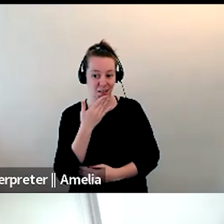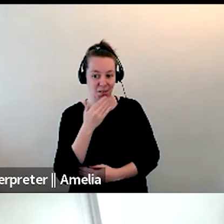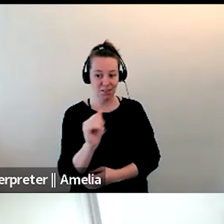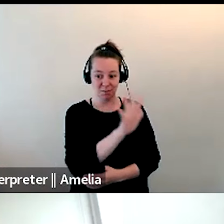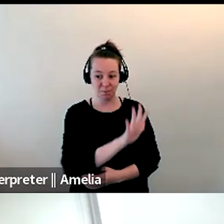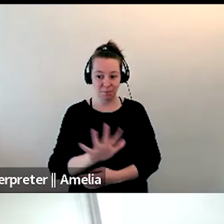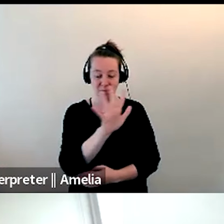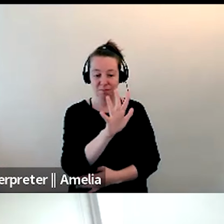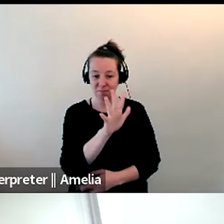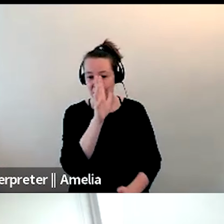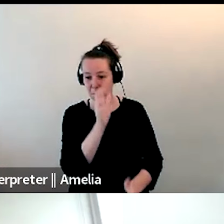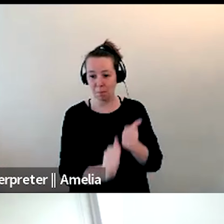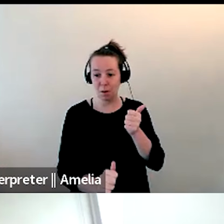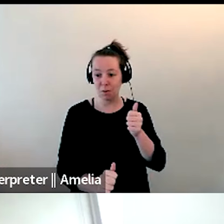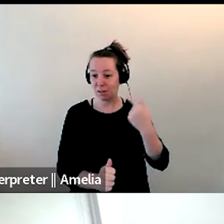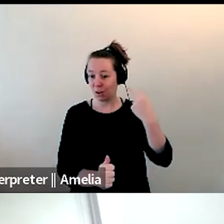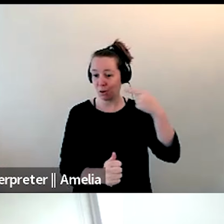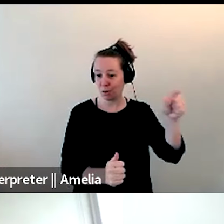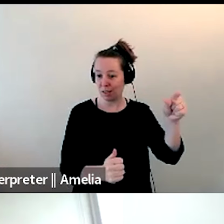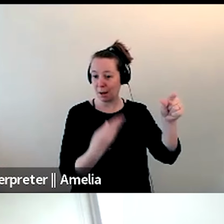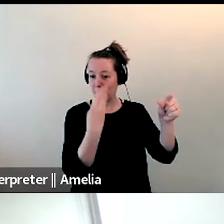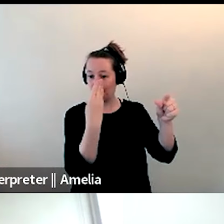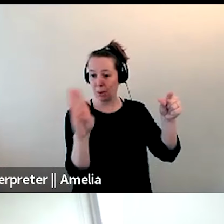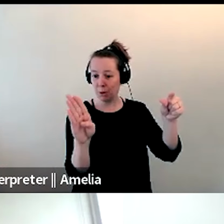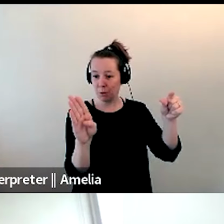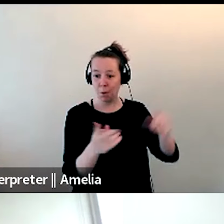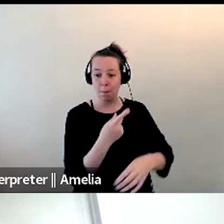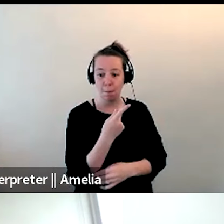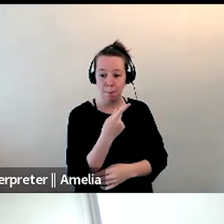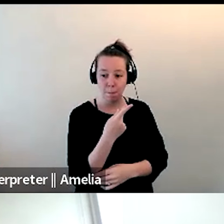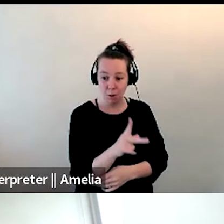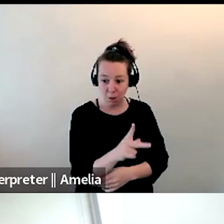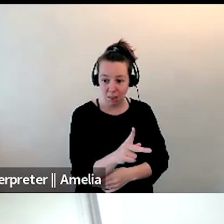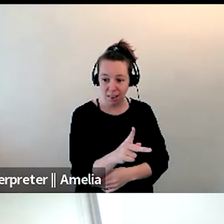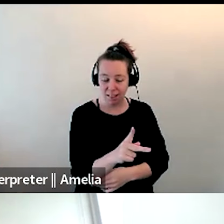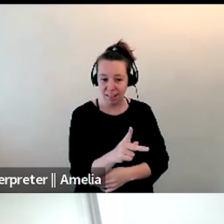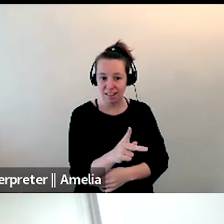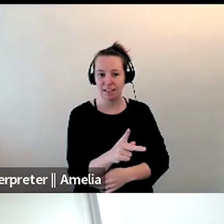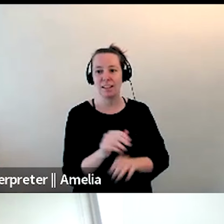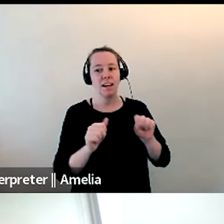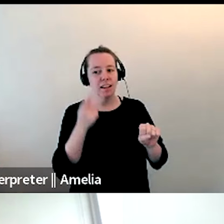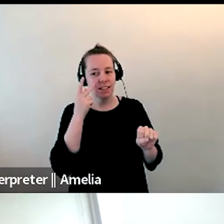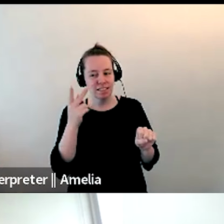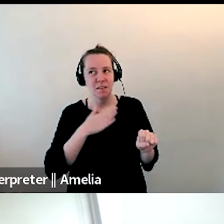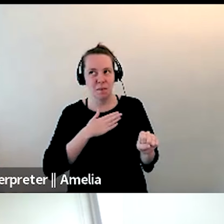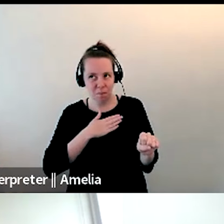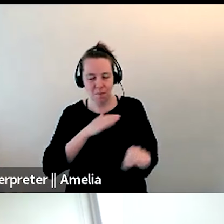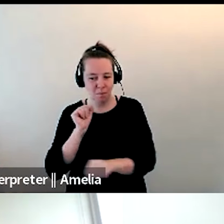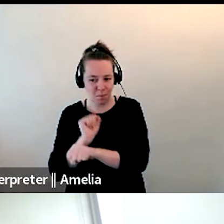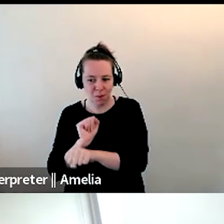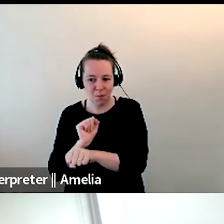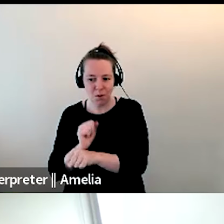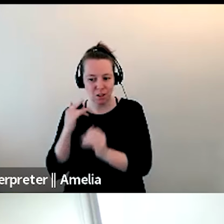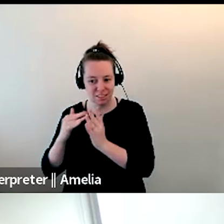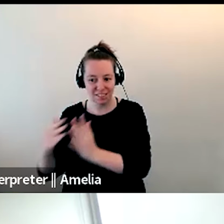was mostly in green, blue, and the purple. And I can definitely see how that is reflected in my PhD and how I've chosen